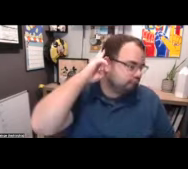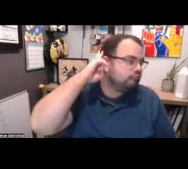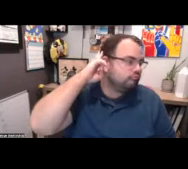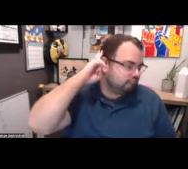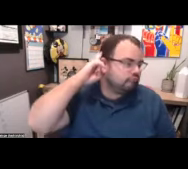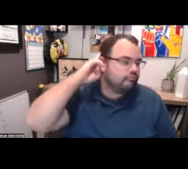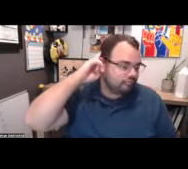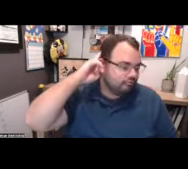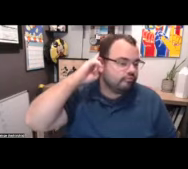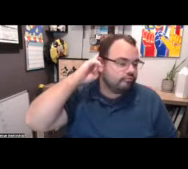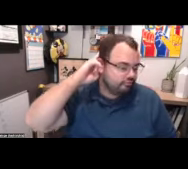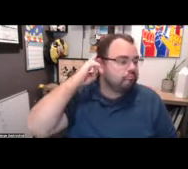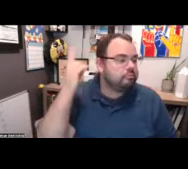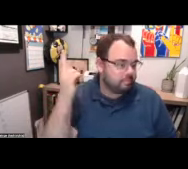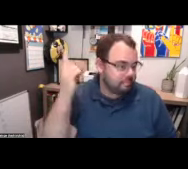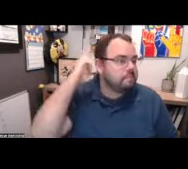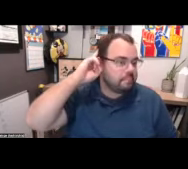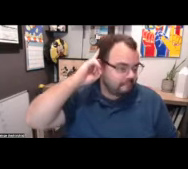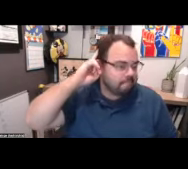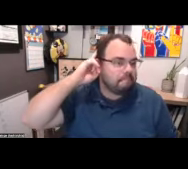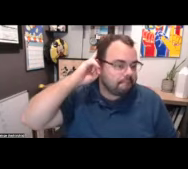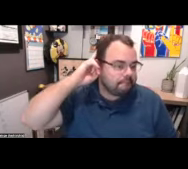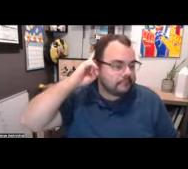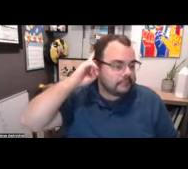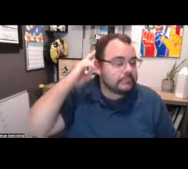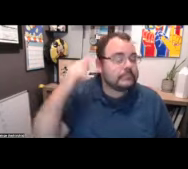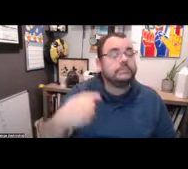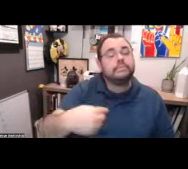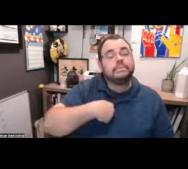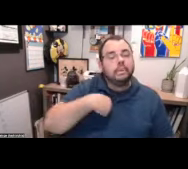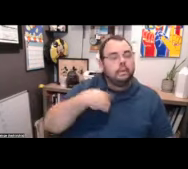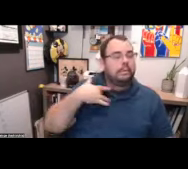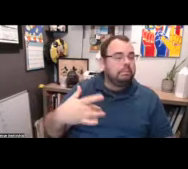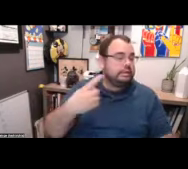like this with the two straight fingers.